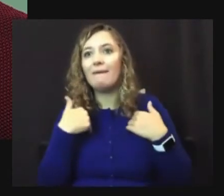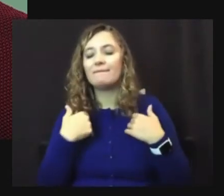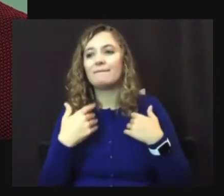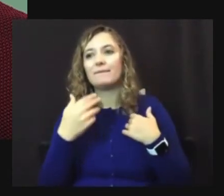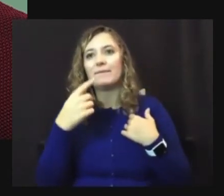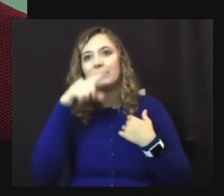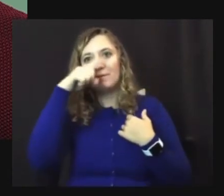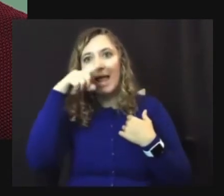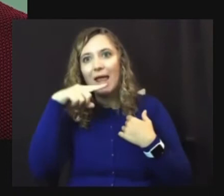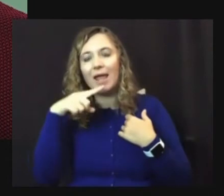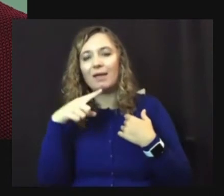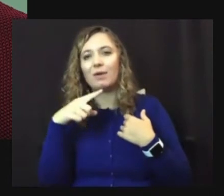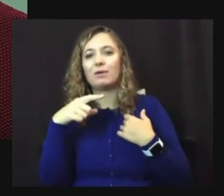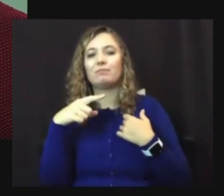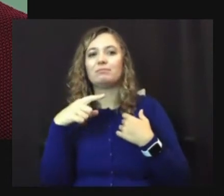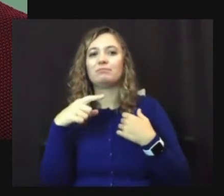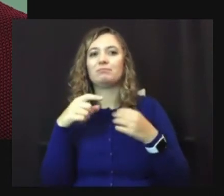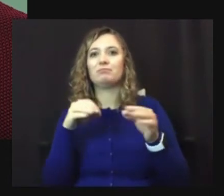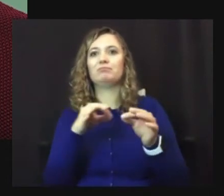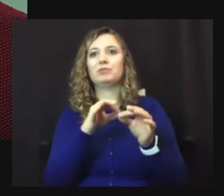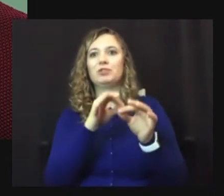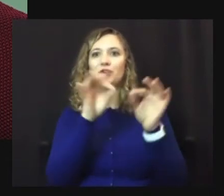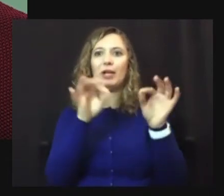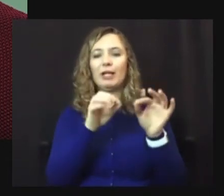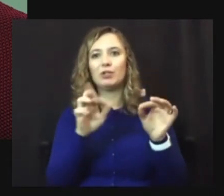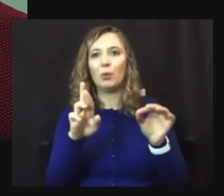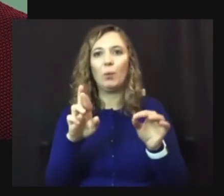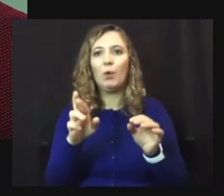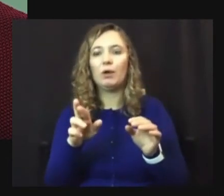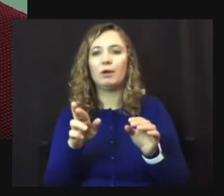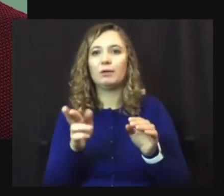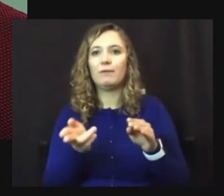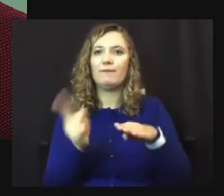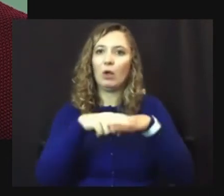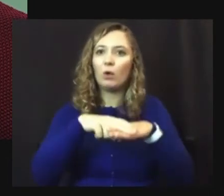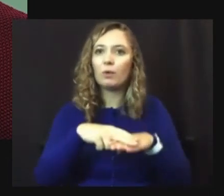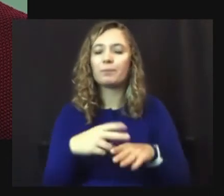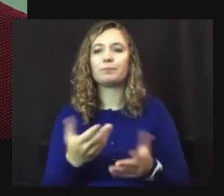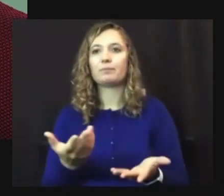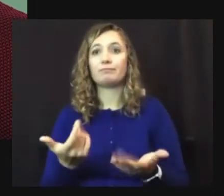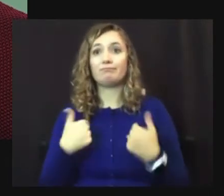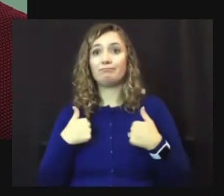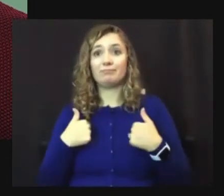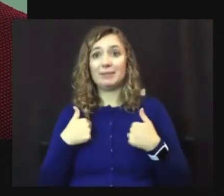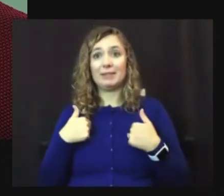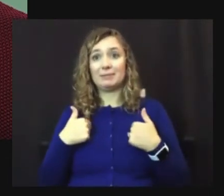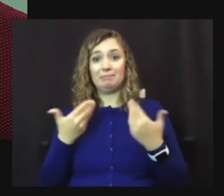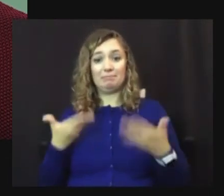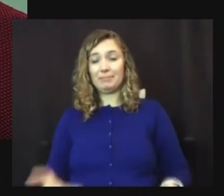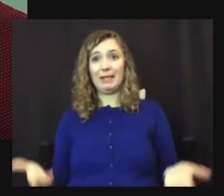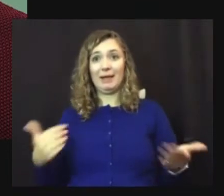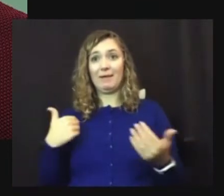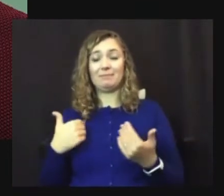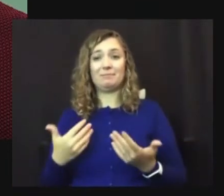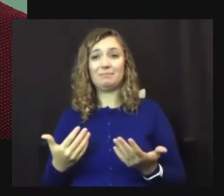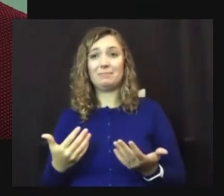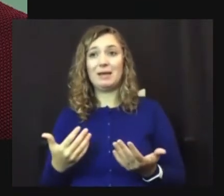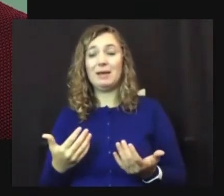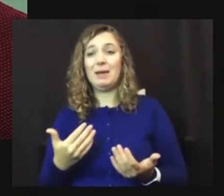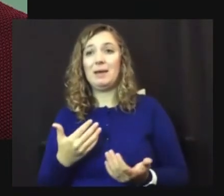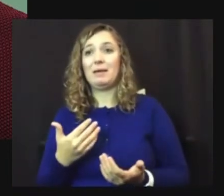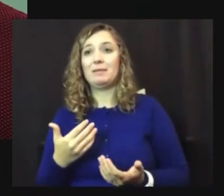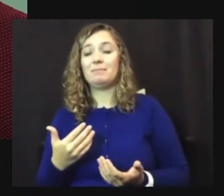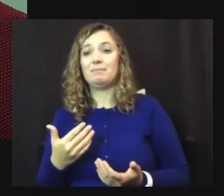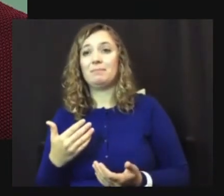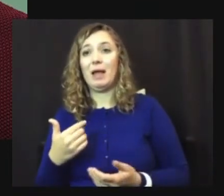step into them. Yeah, I was the kid with Velcro. The last kid in my class with Velcro.